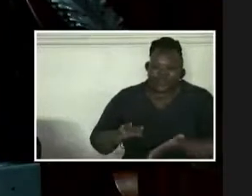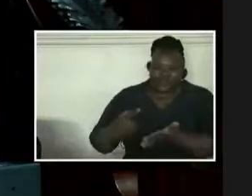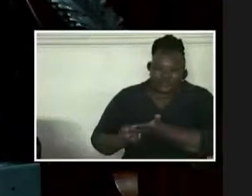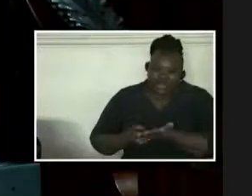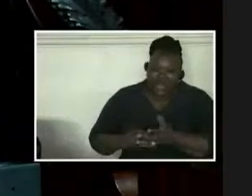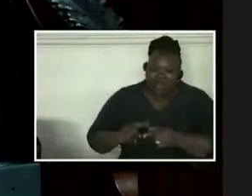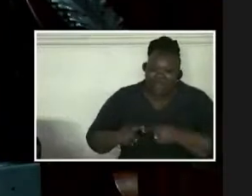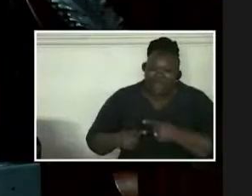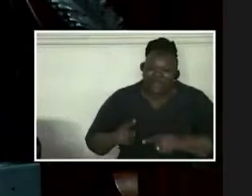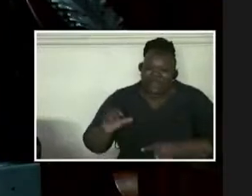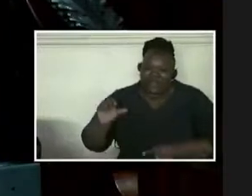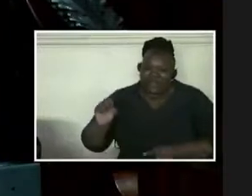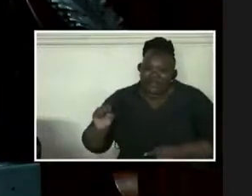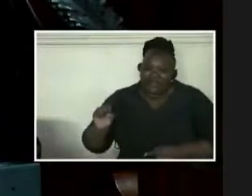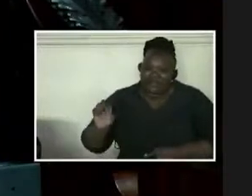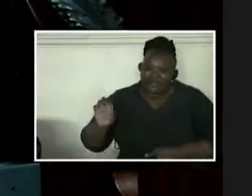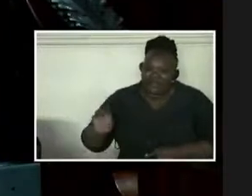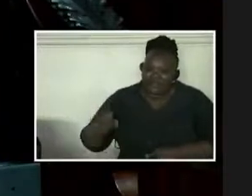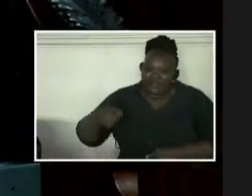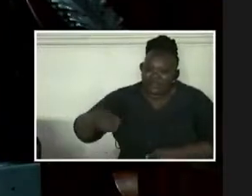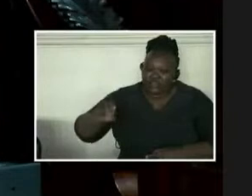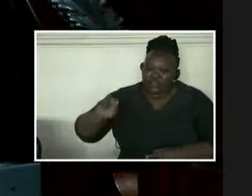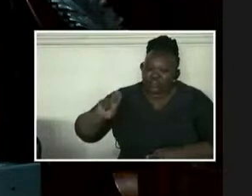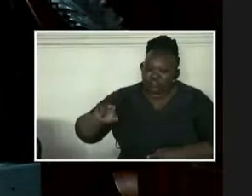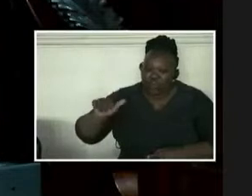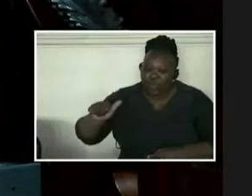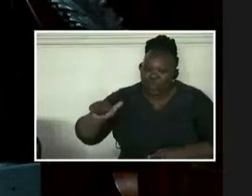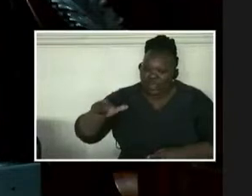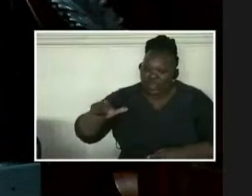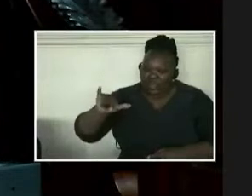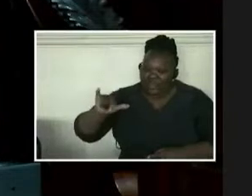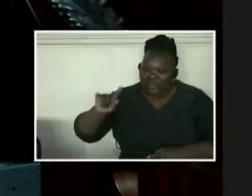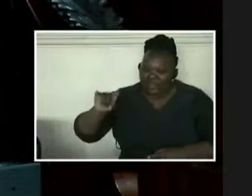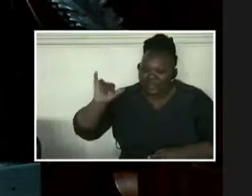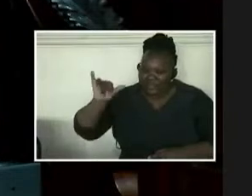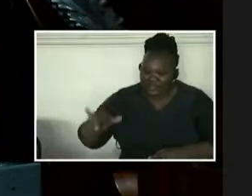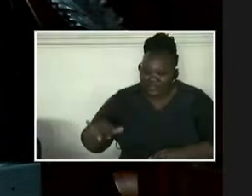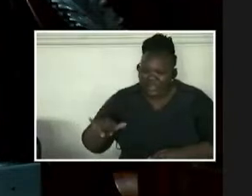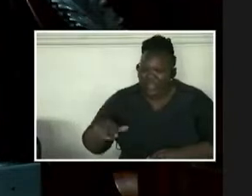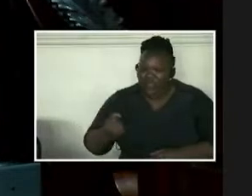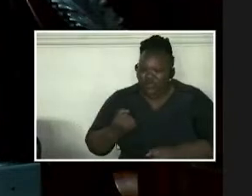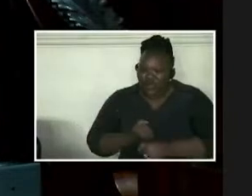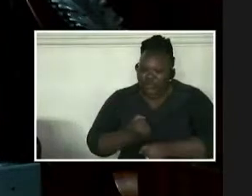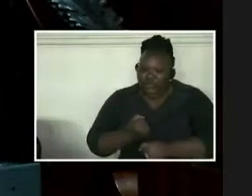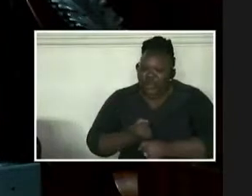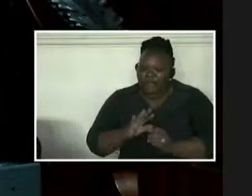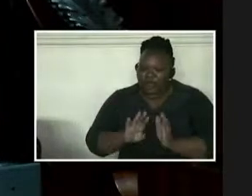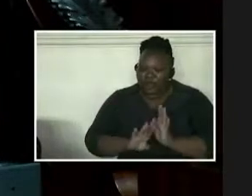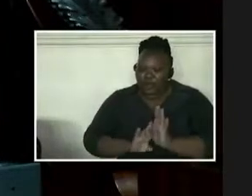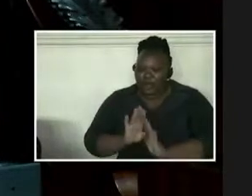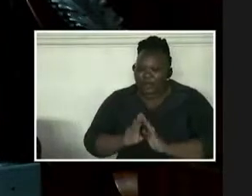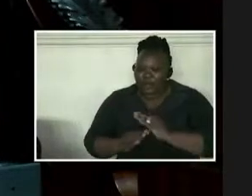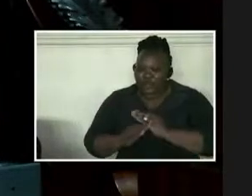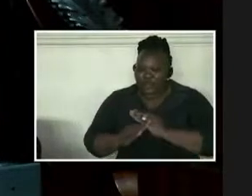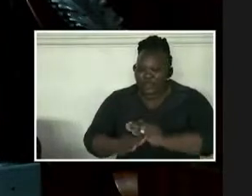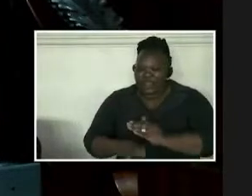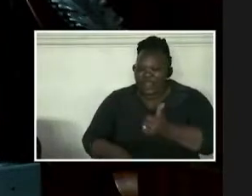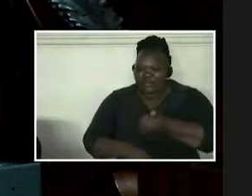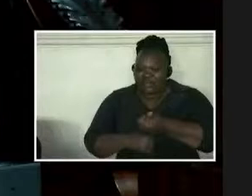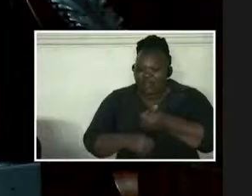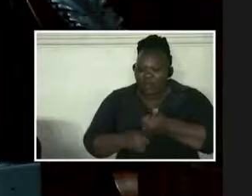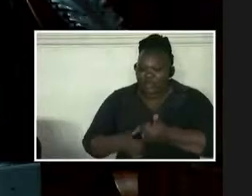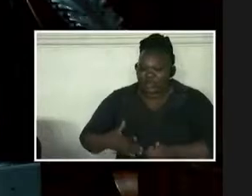sexuality and sexual reproductive health implementing a child survival strategy promoting protecting and supporting